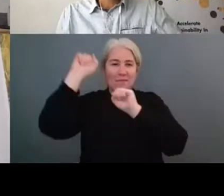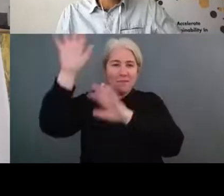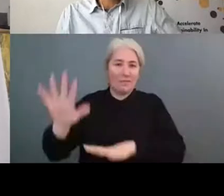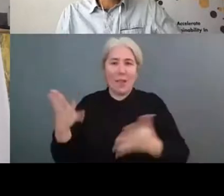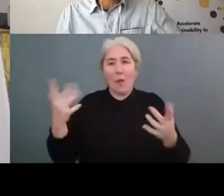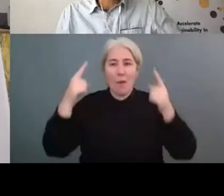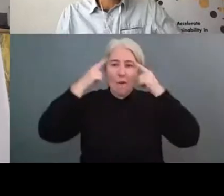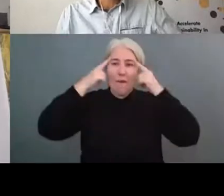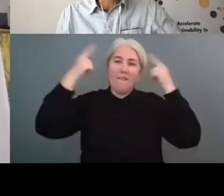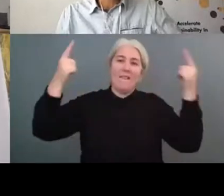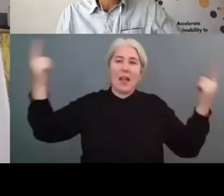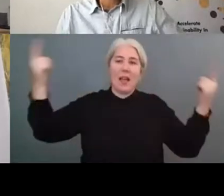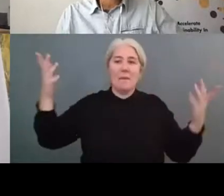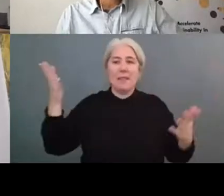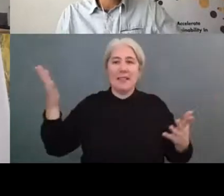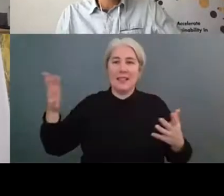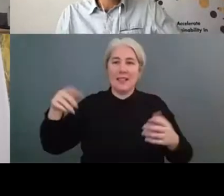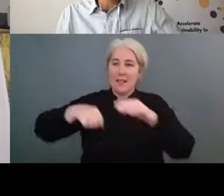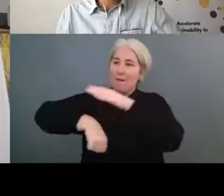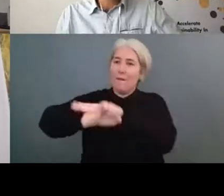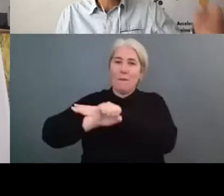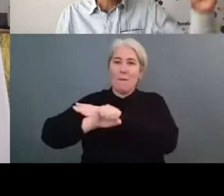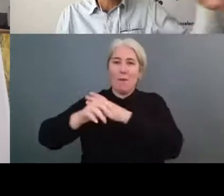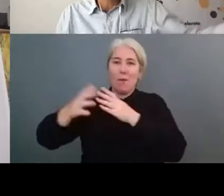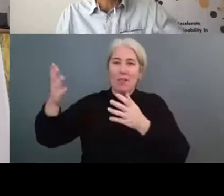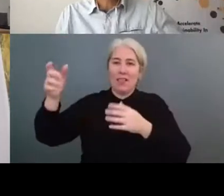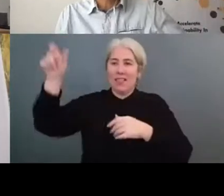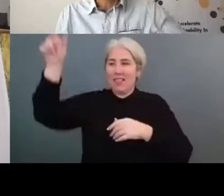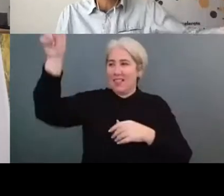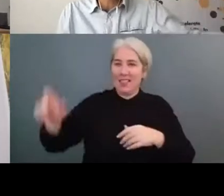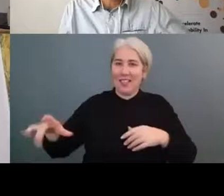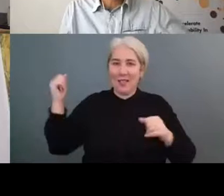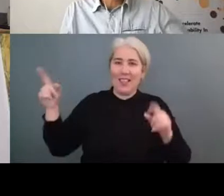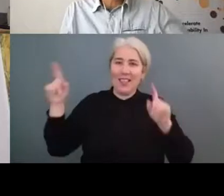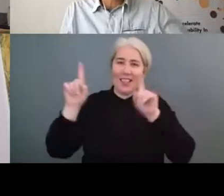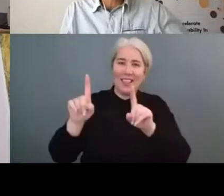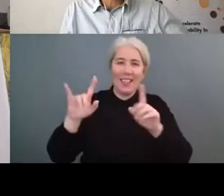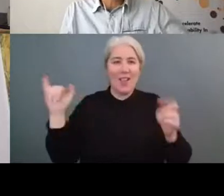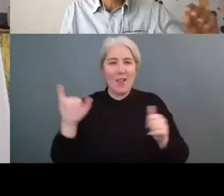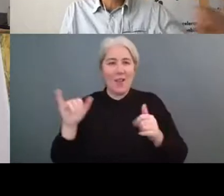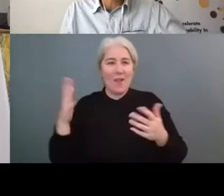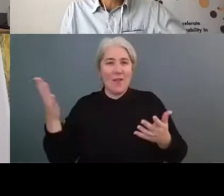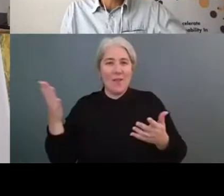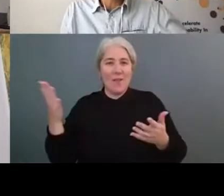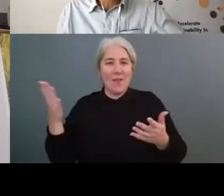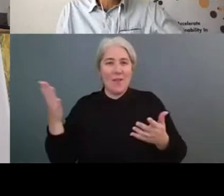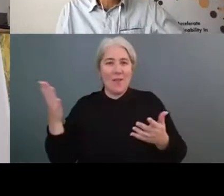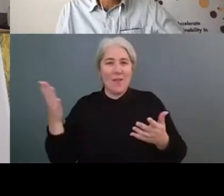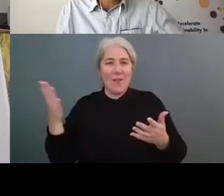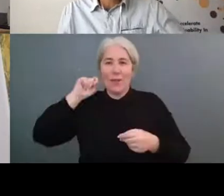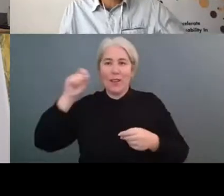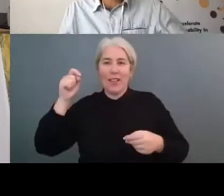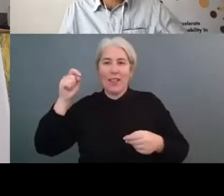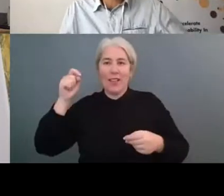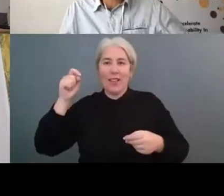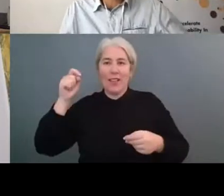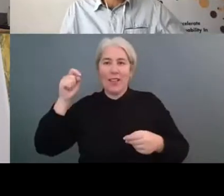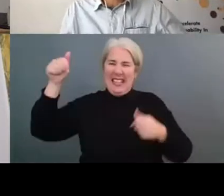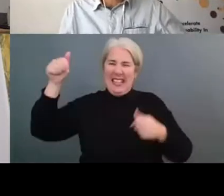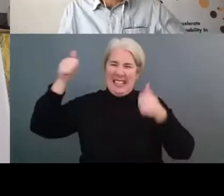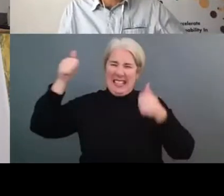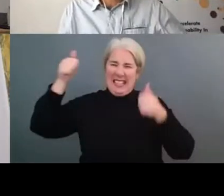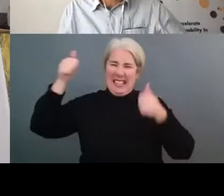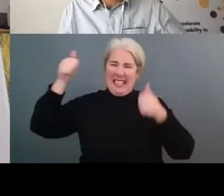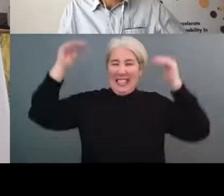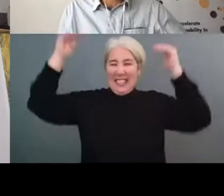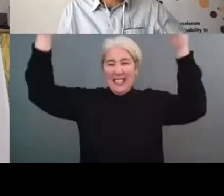football players with you. You get a little like, or your favorite football player gives you a shout out. Those are things that